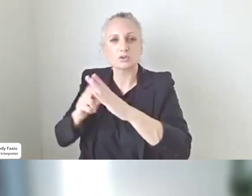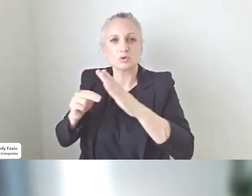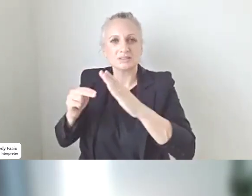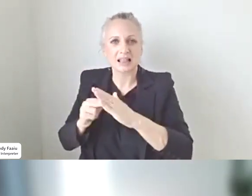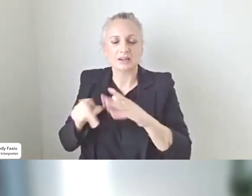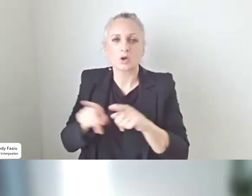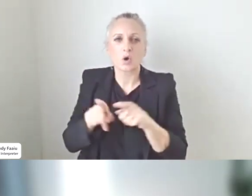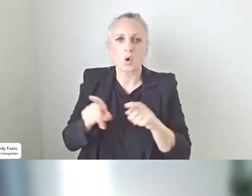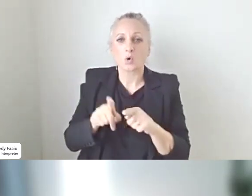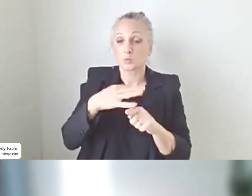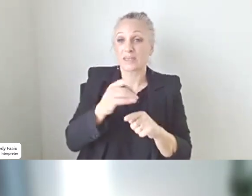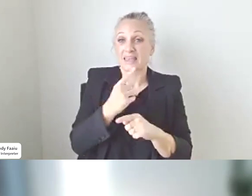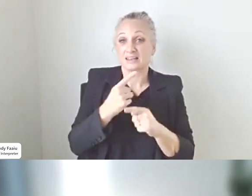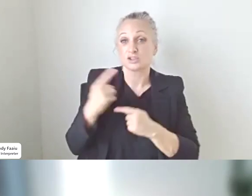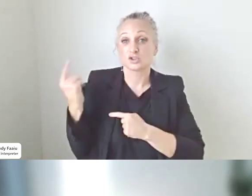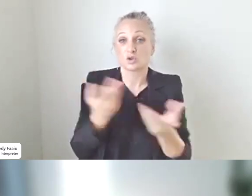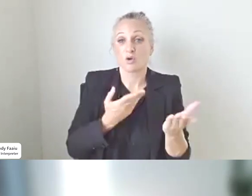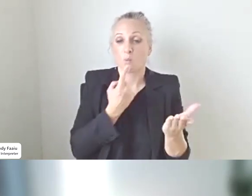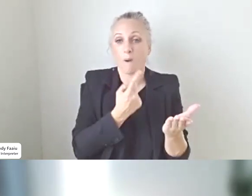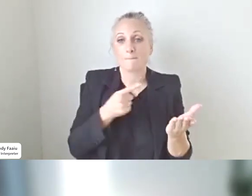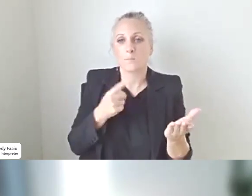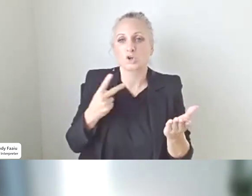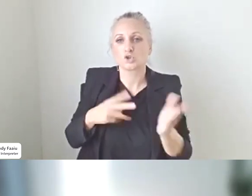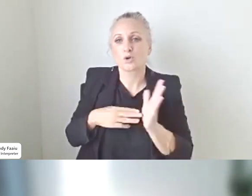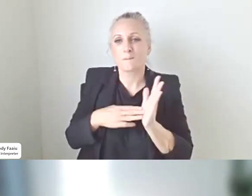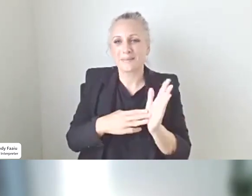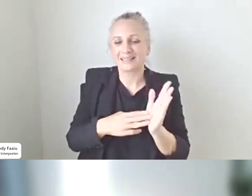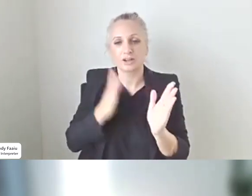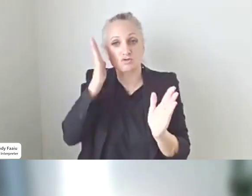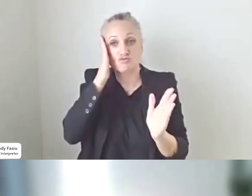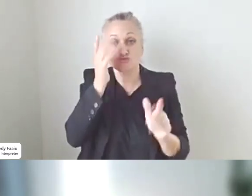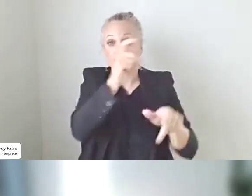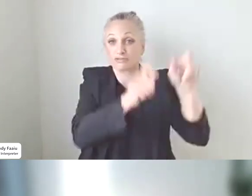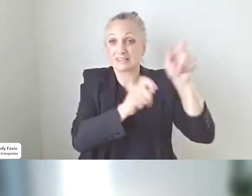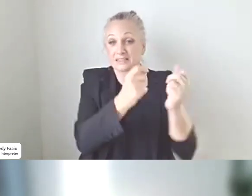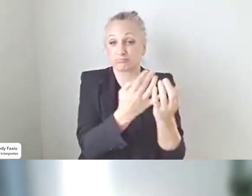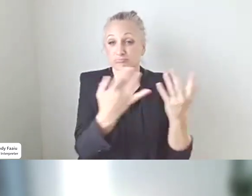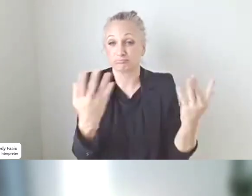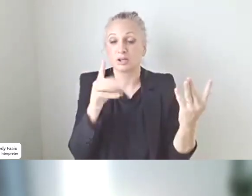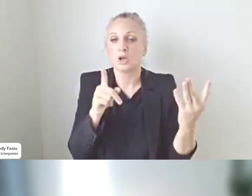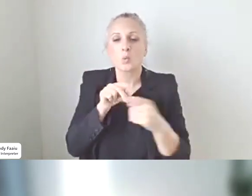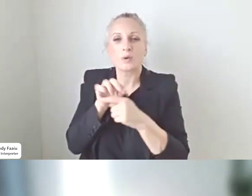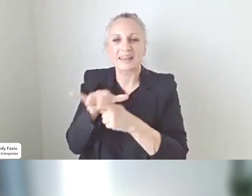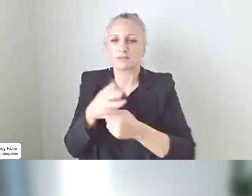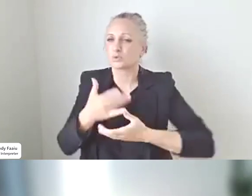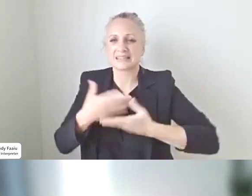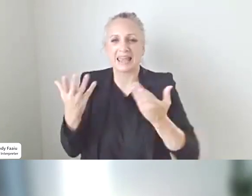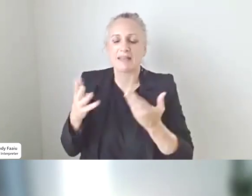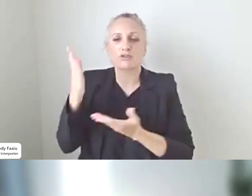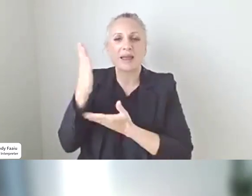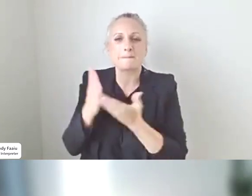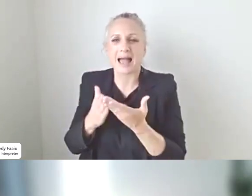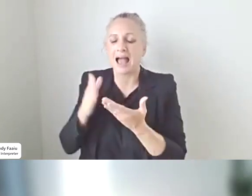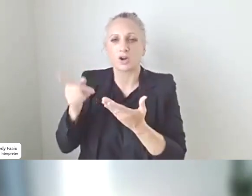about 1.2 million residents, and we touch every part of government service, whether it's roadways, public safety,